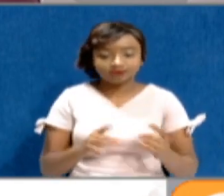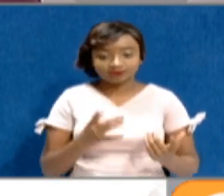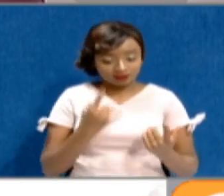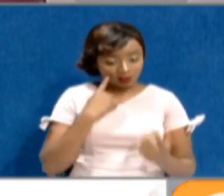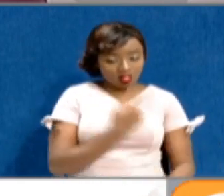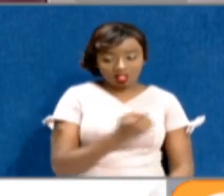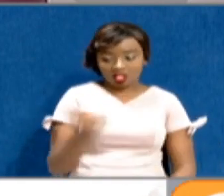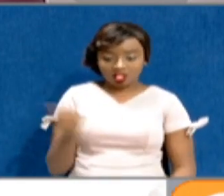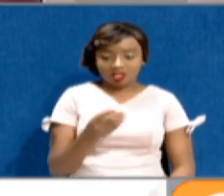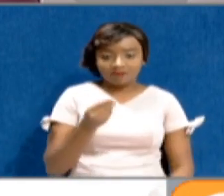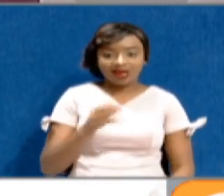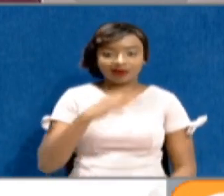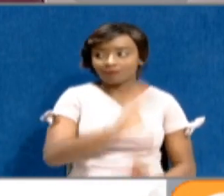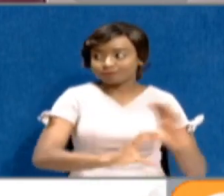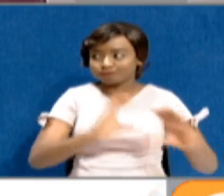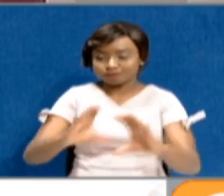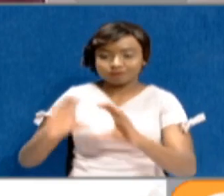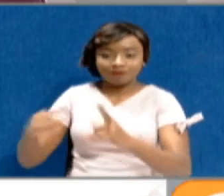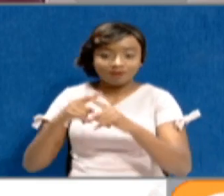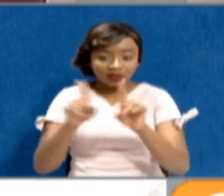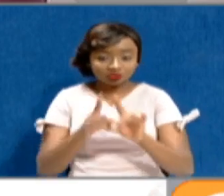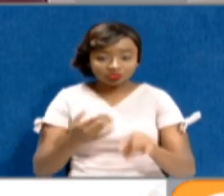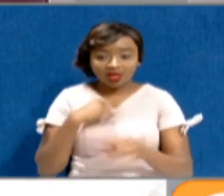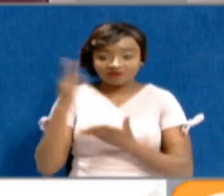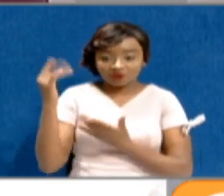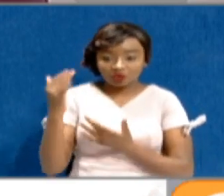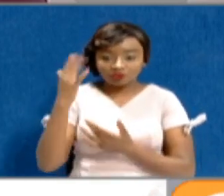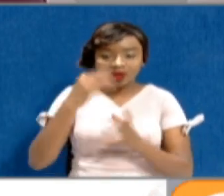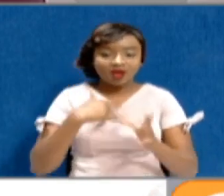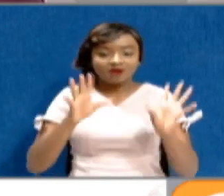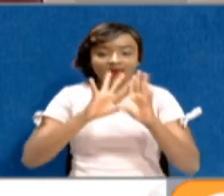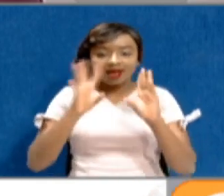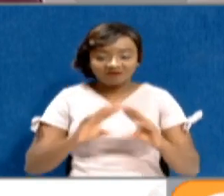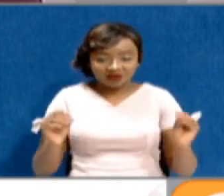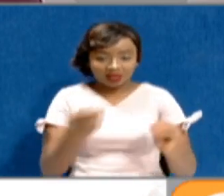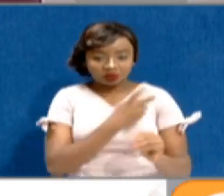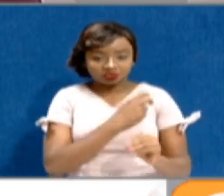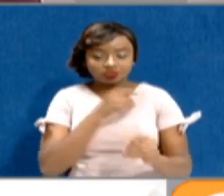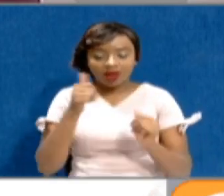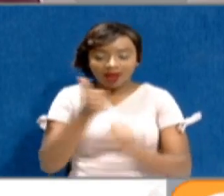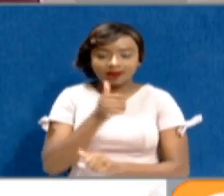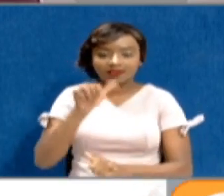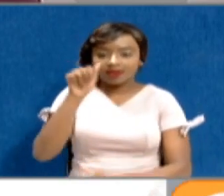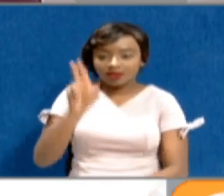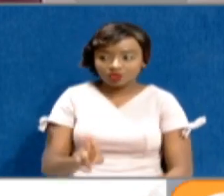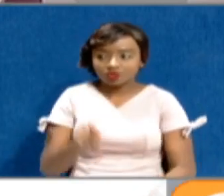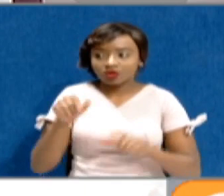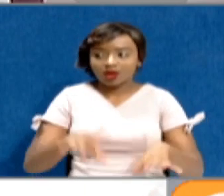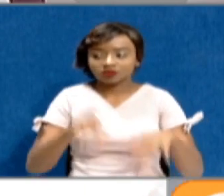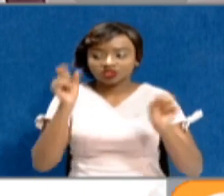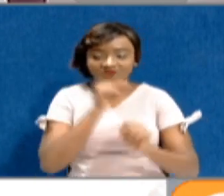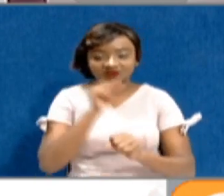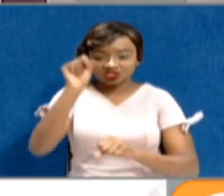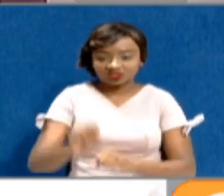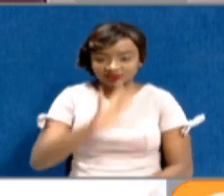investment. But there is hope because there's an Africa consortium which is under the auspices of the African Union that is now being chaired